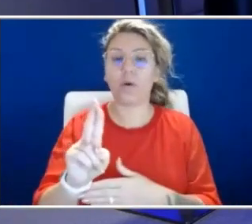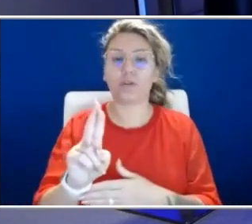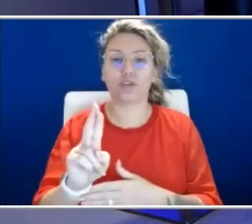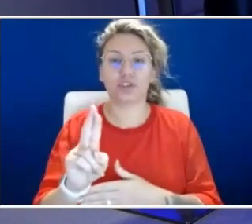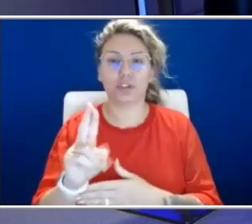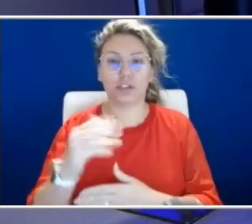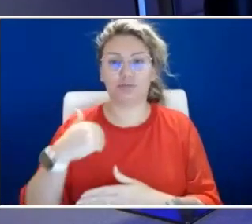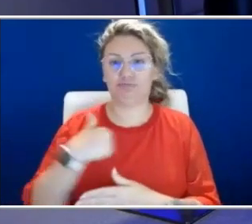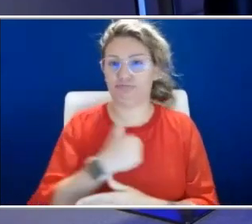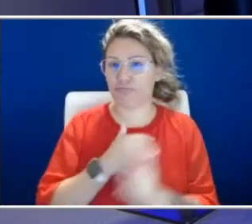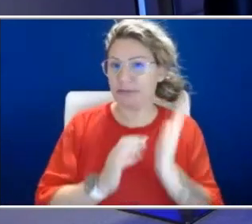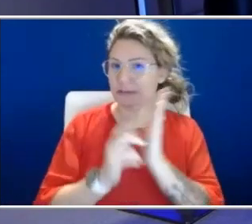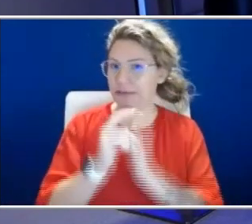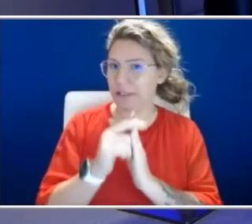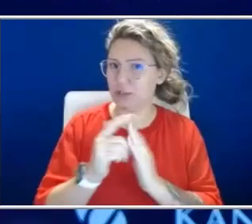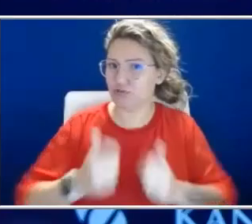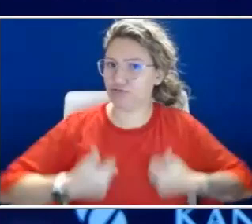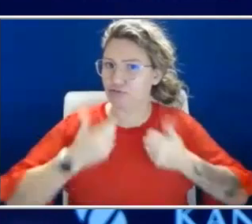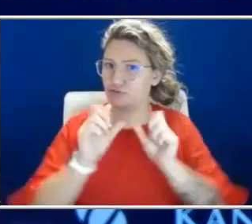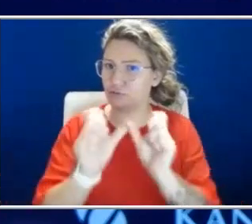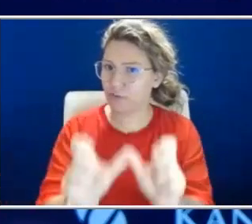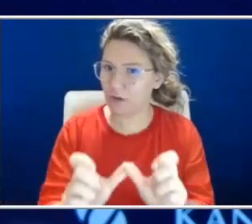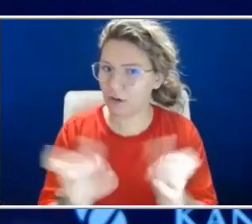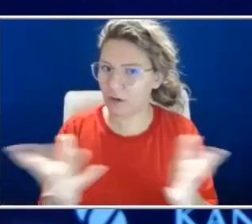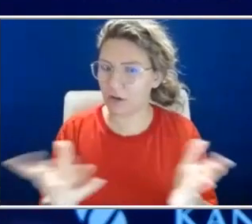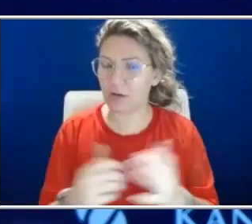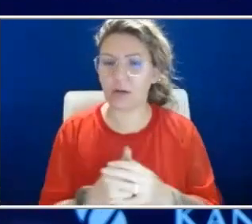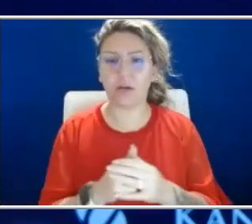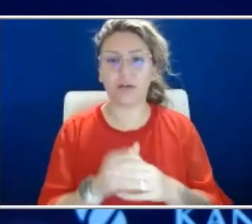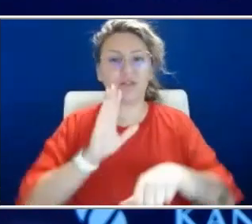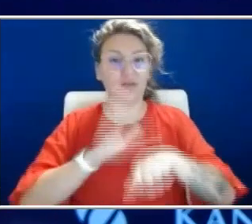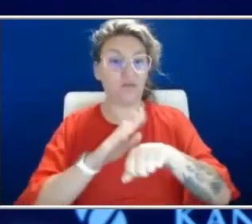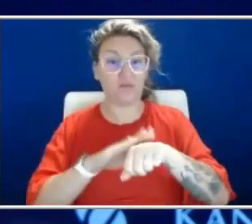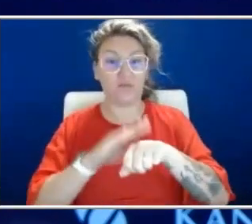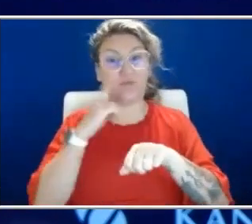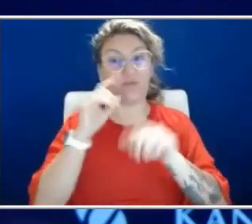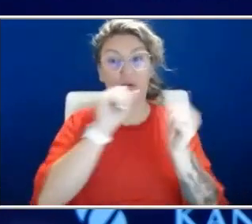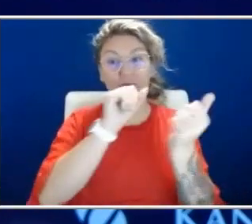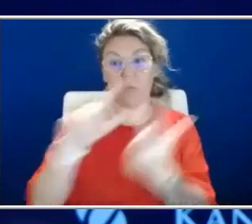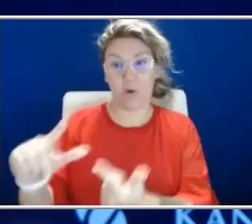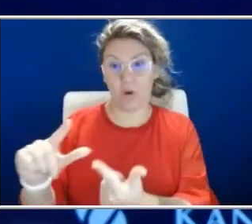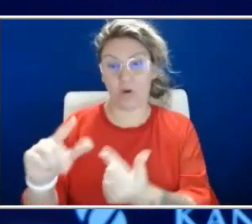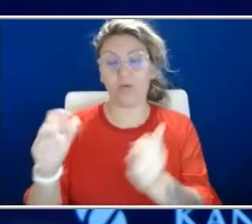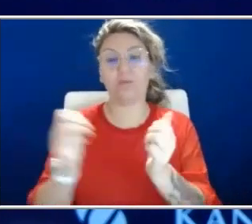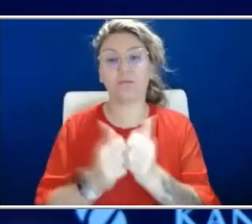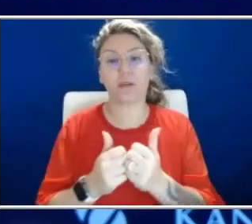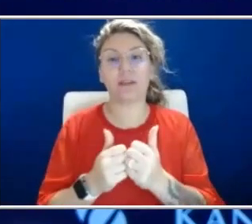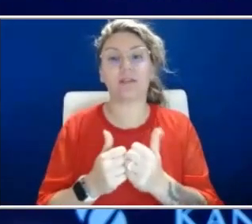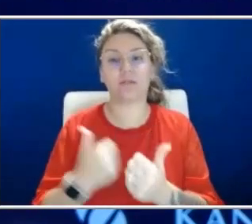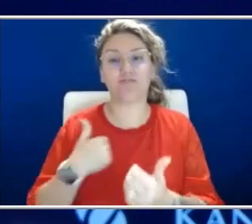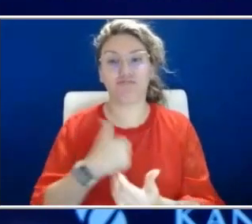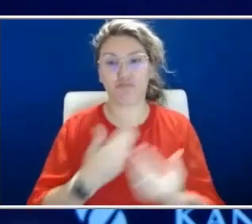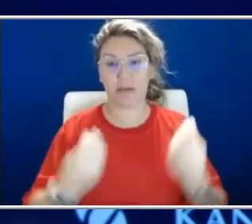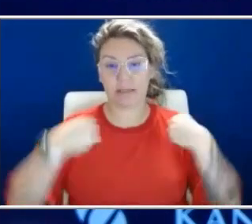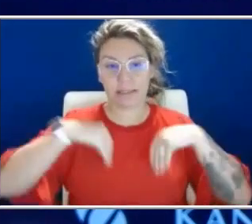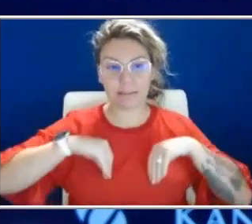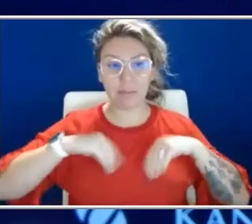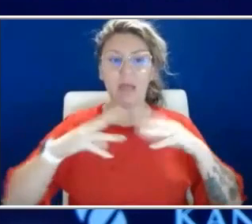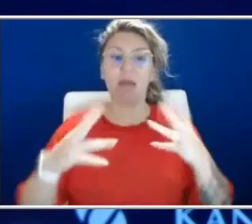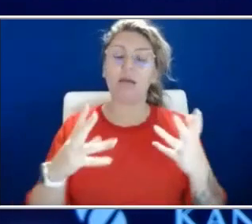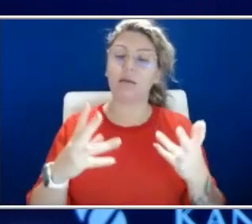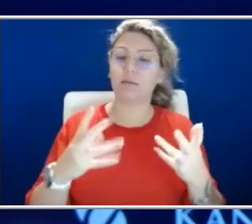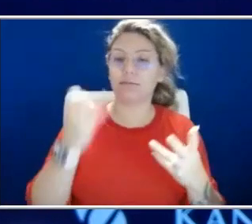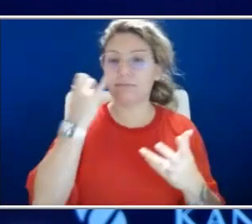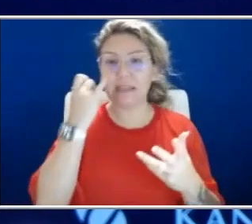implants, Dr. Farmer? So really the warning is for all women with breast implants. So whether that be in a